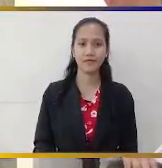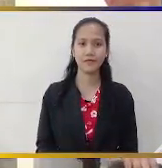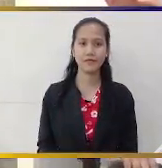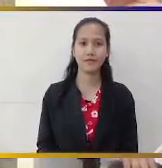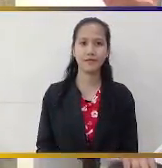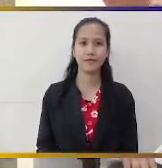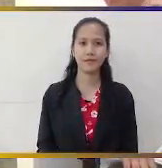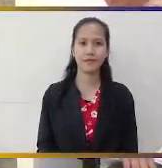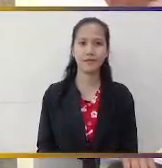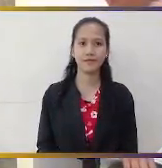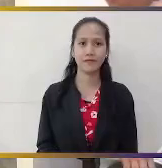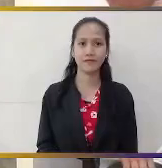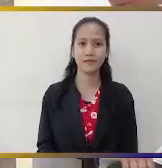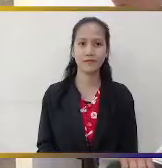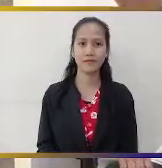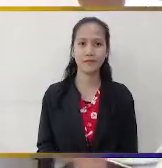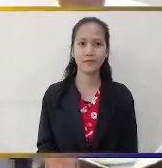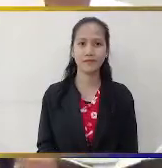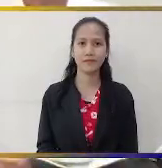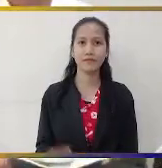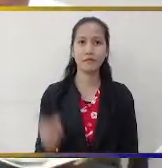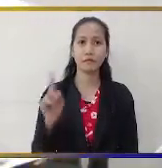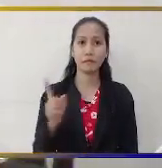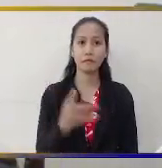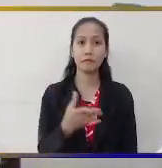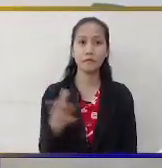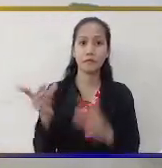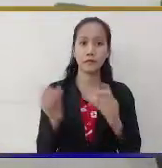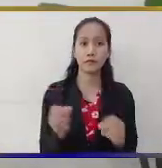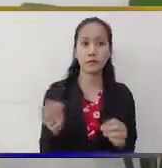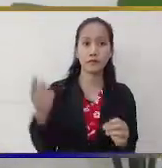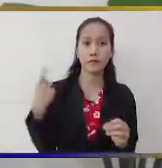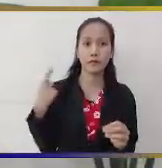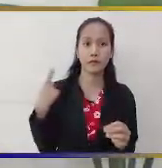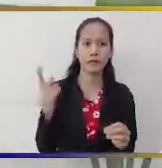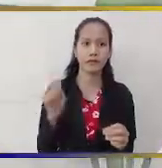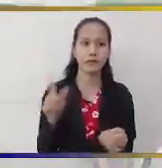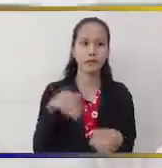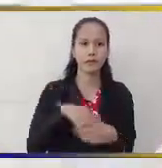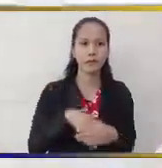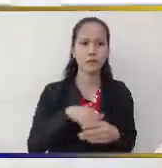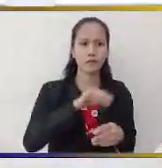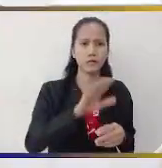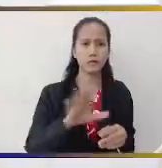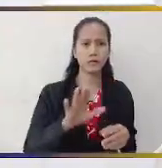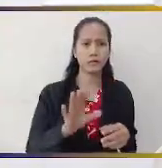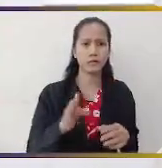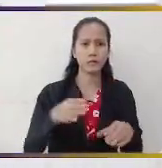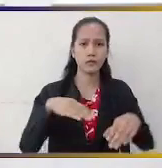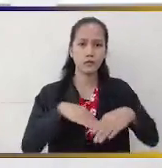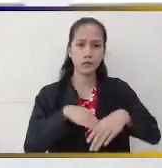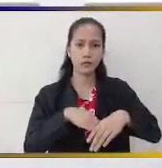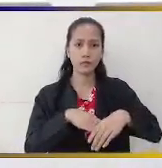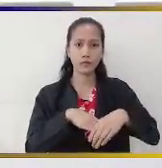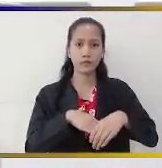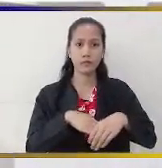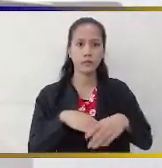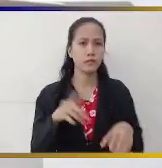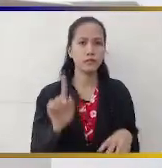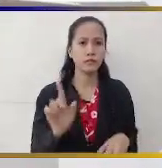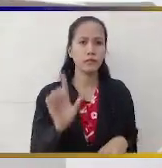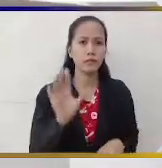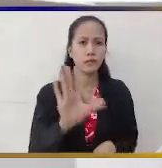Oh, what do you have? What's in your bank account? What's in your arm? What's in your leg? What's in your